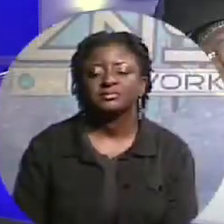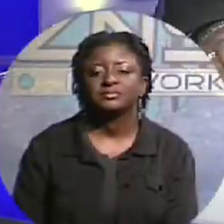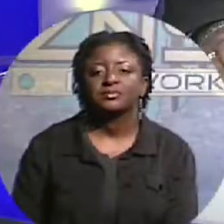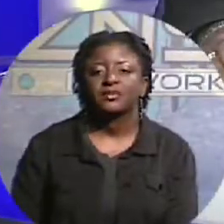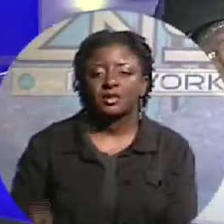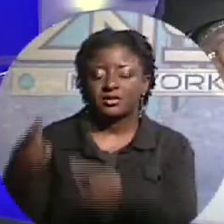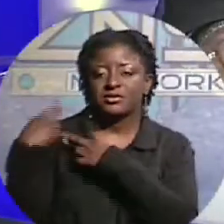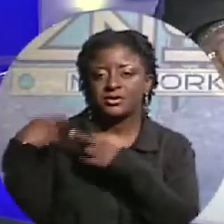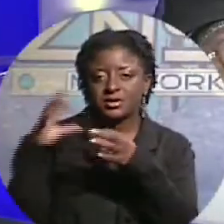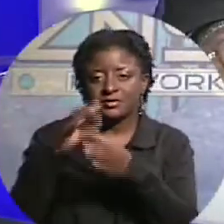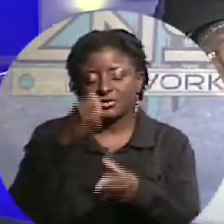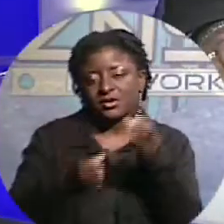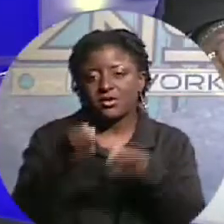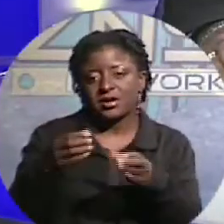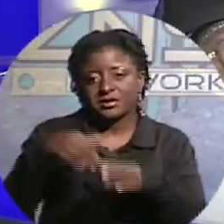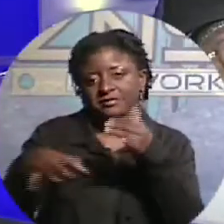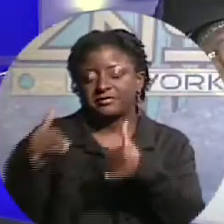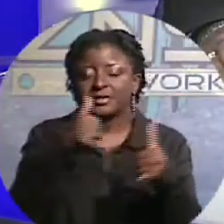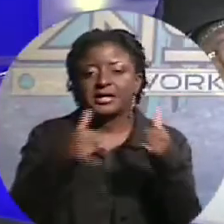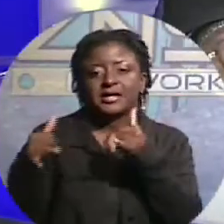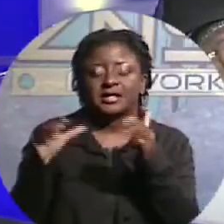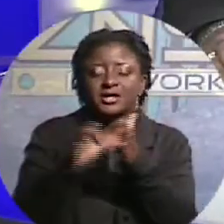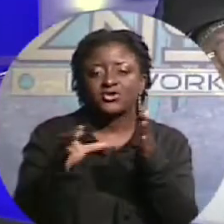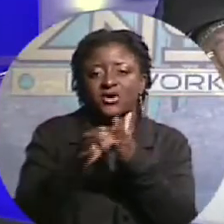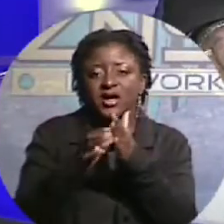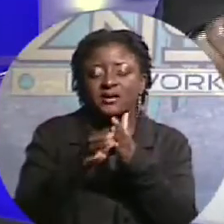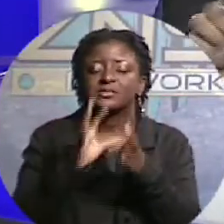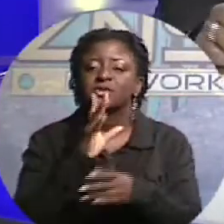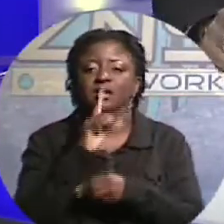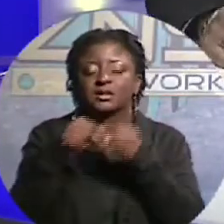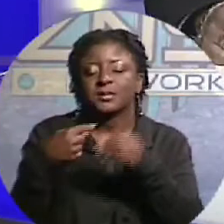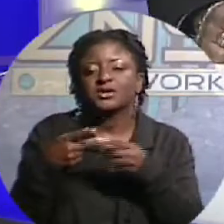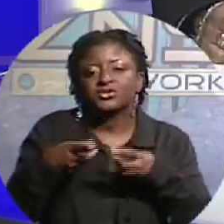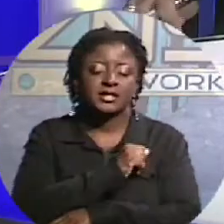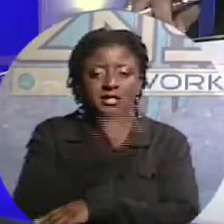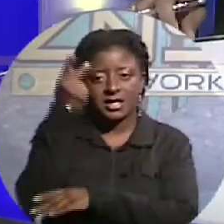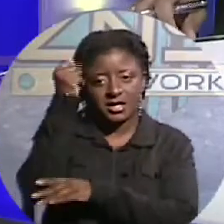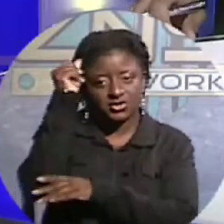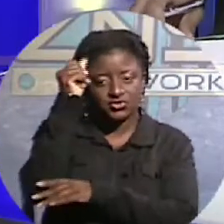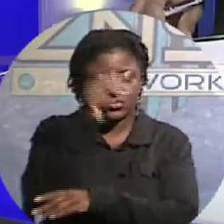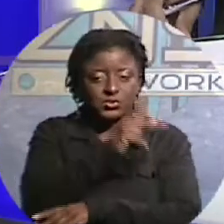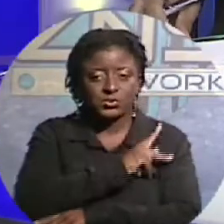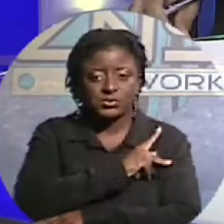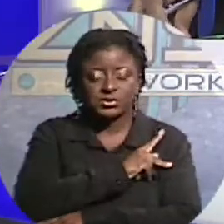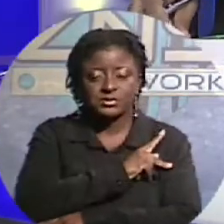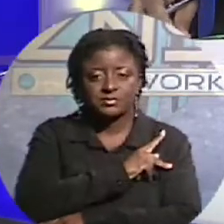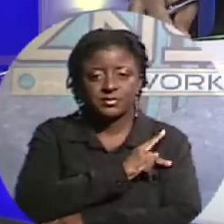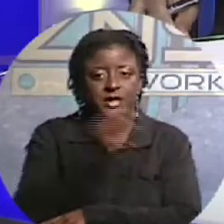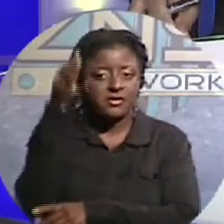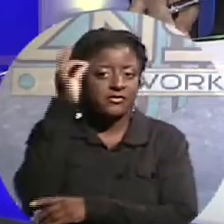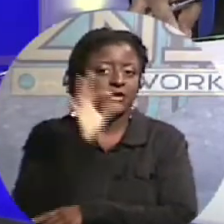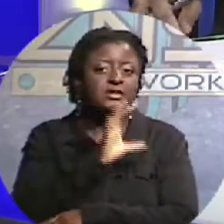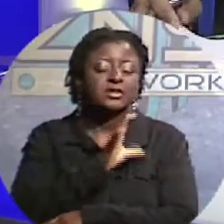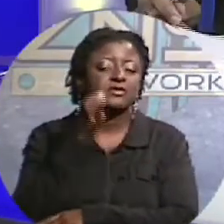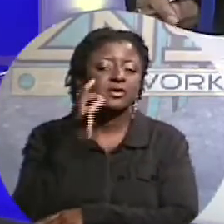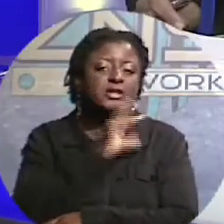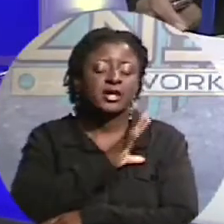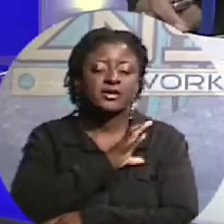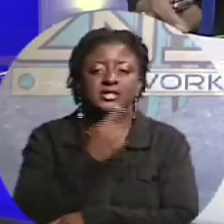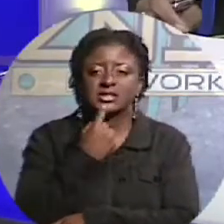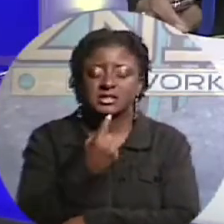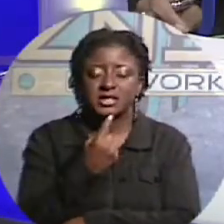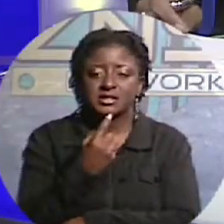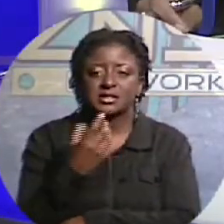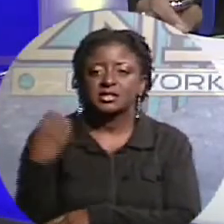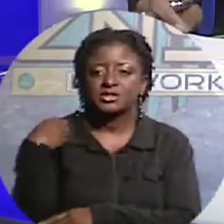The role of the court in fighting crime highlighted during the opening of the new legal year today. Fern Carey tells us tonight the Chief Justice